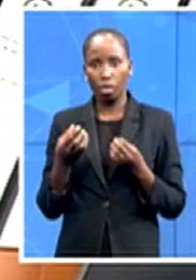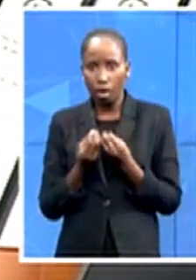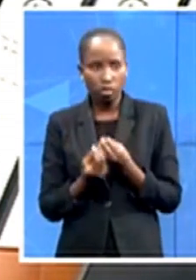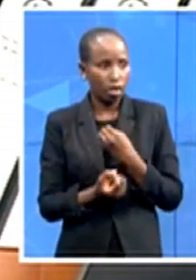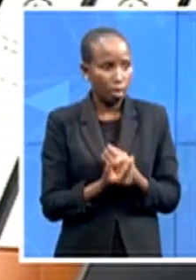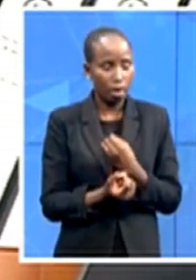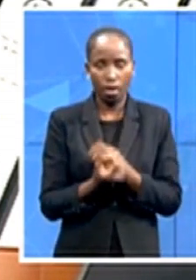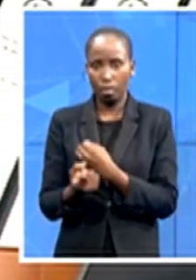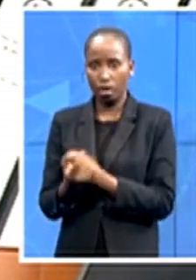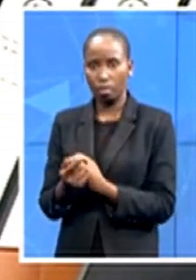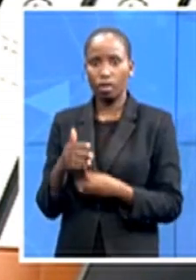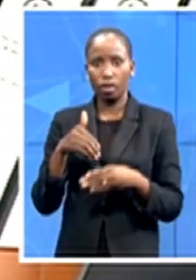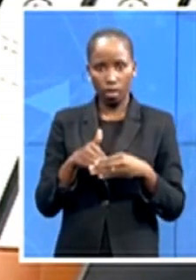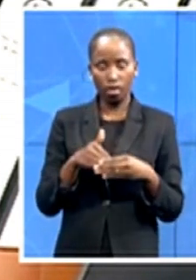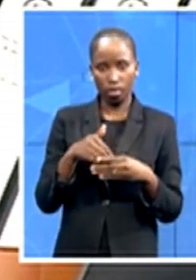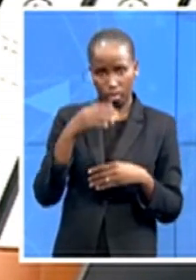even today.